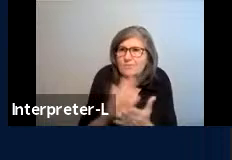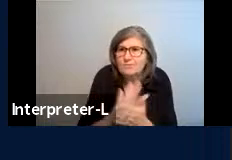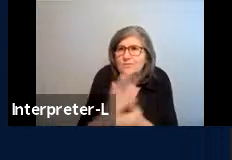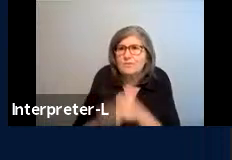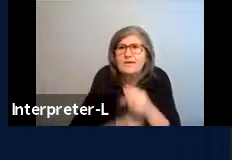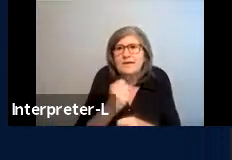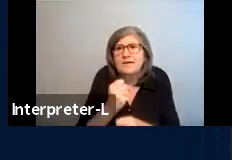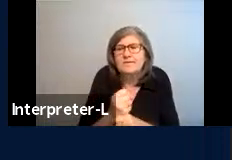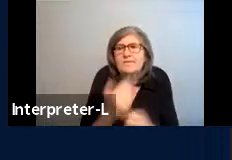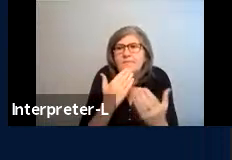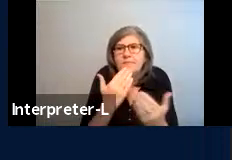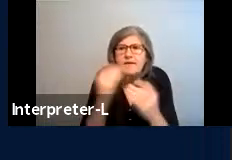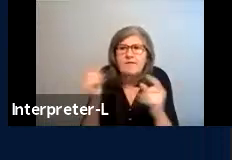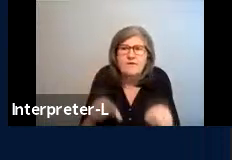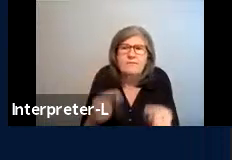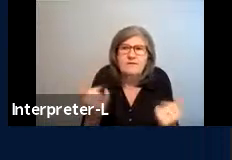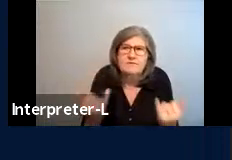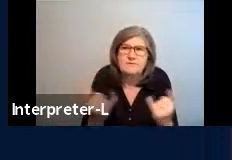here.